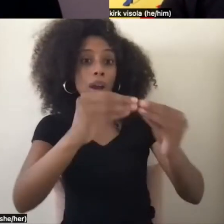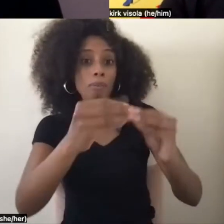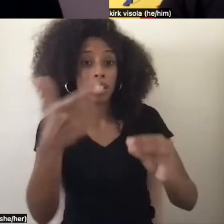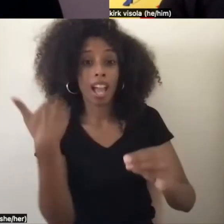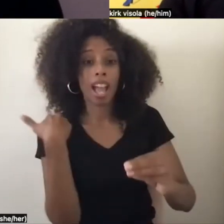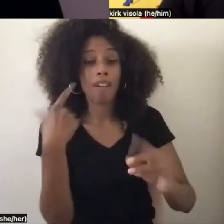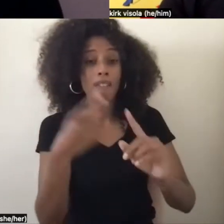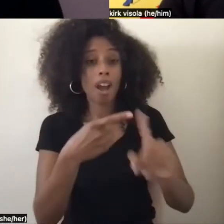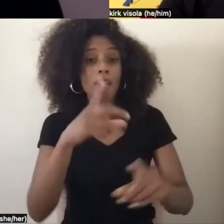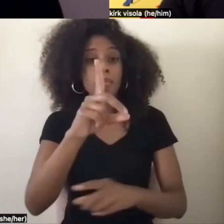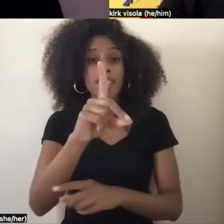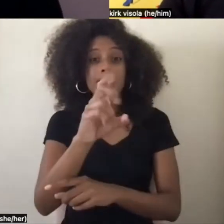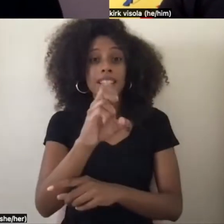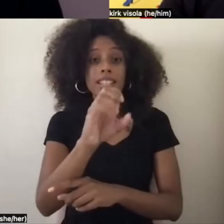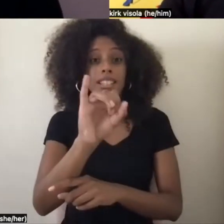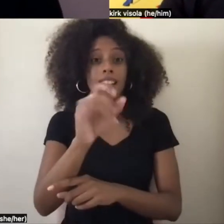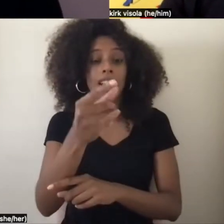survey.